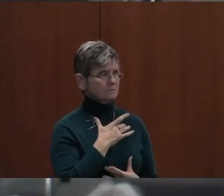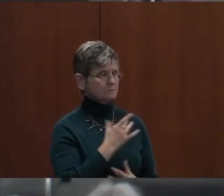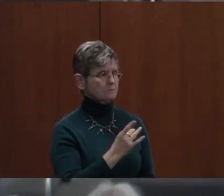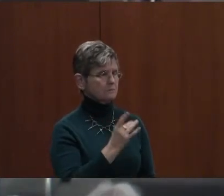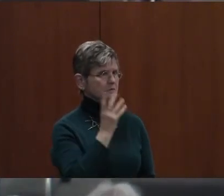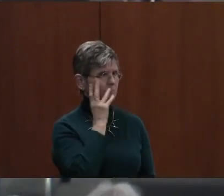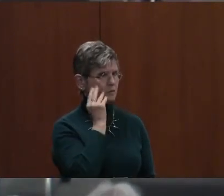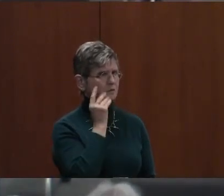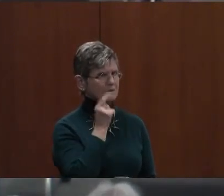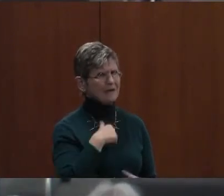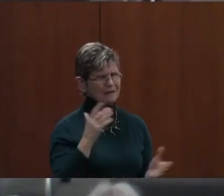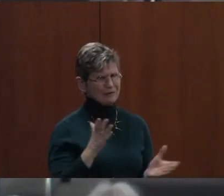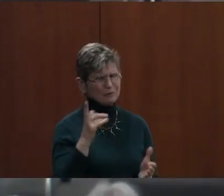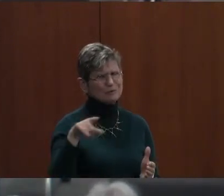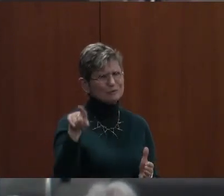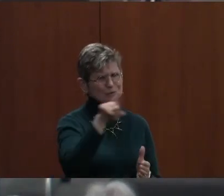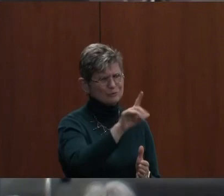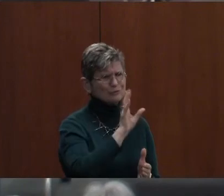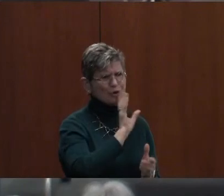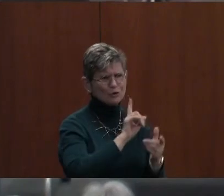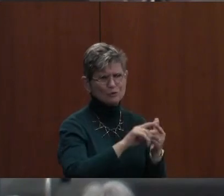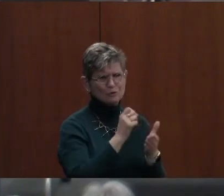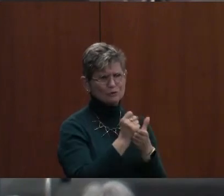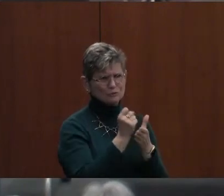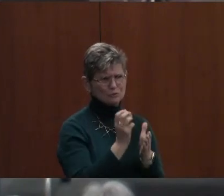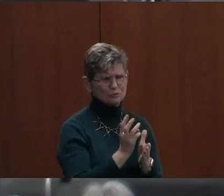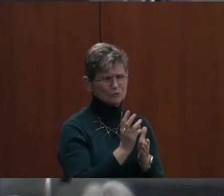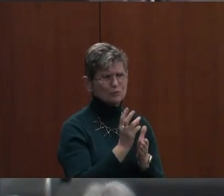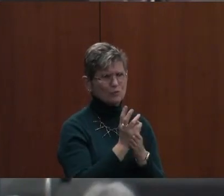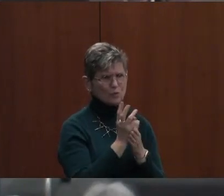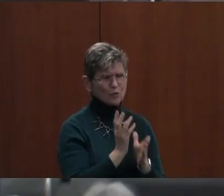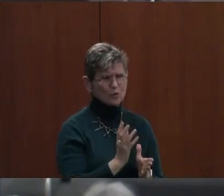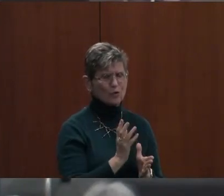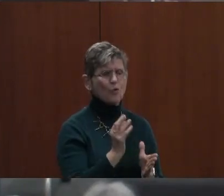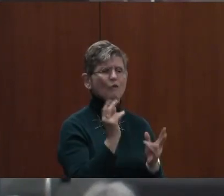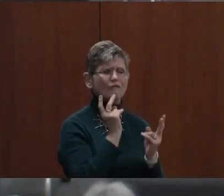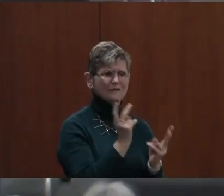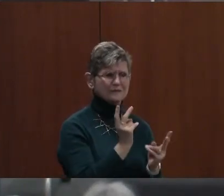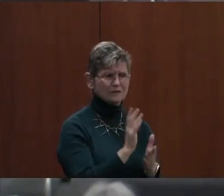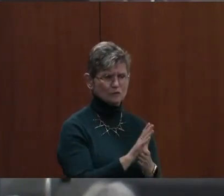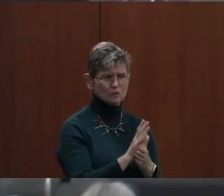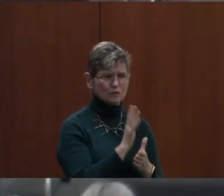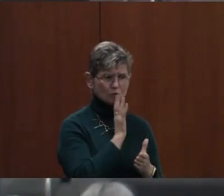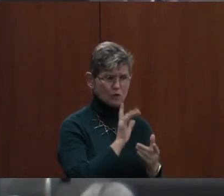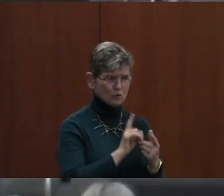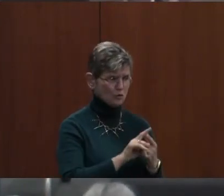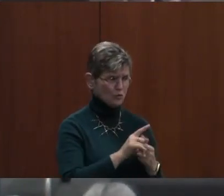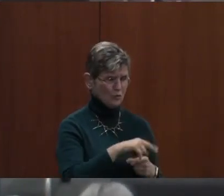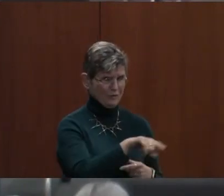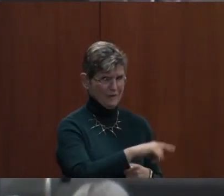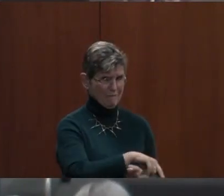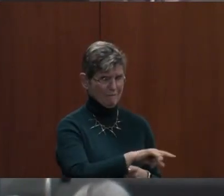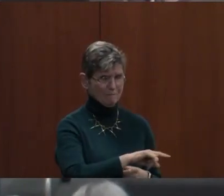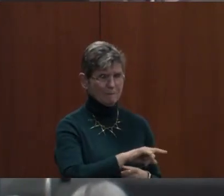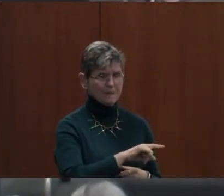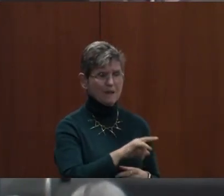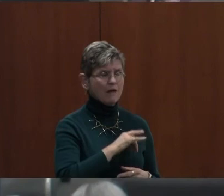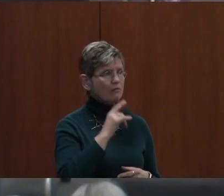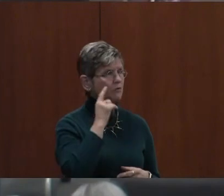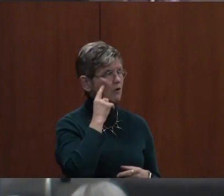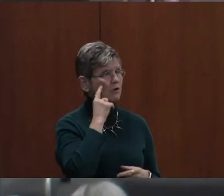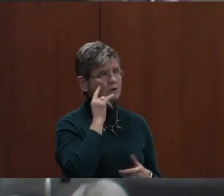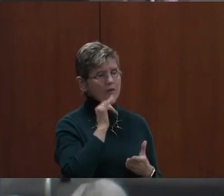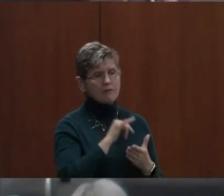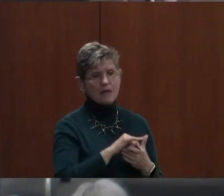board members. I would certainly encourage you to talk to a social worker or to visit a school and talk with their social worker, because I thought it